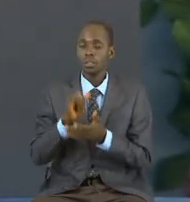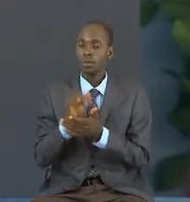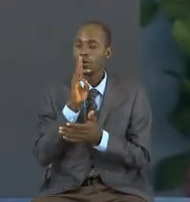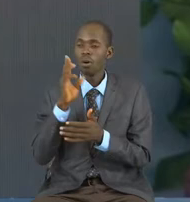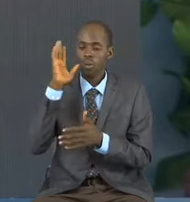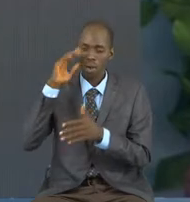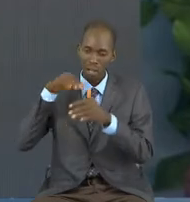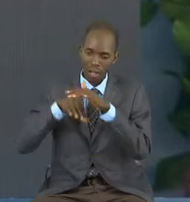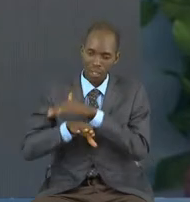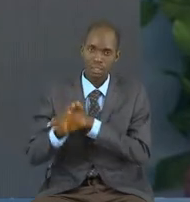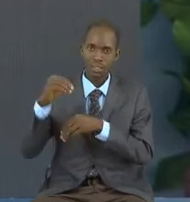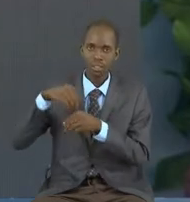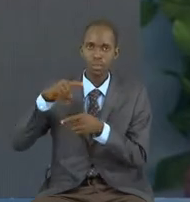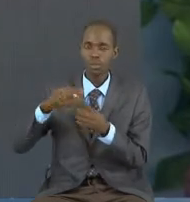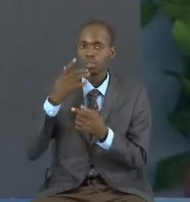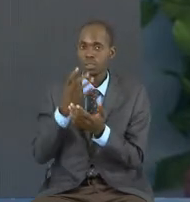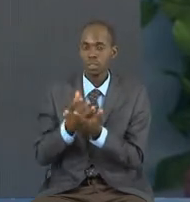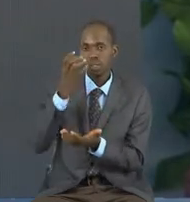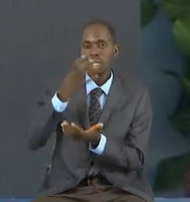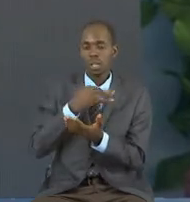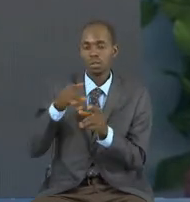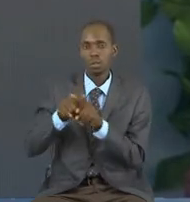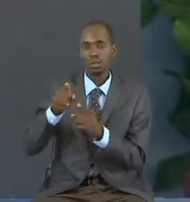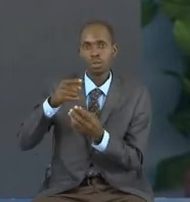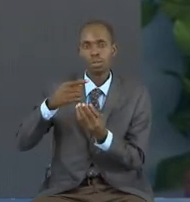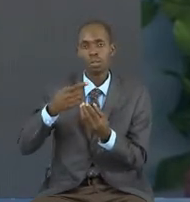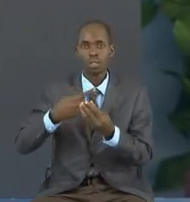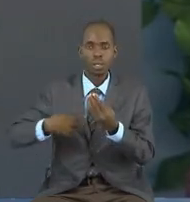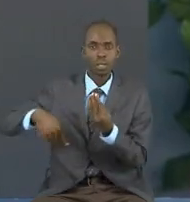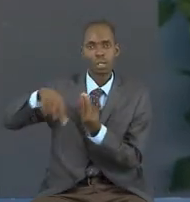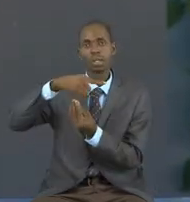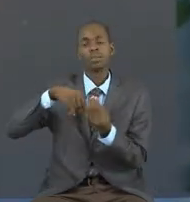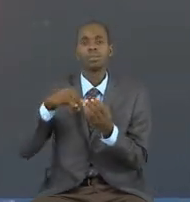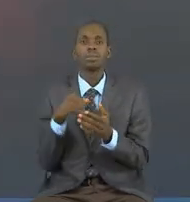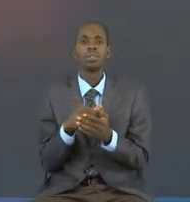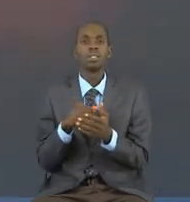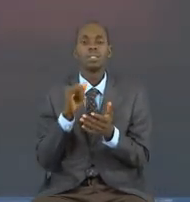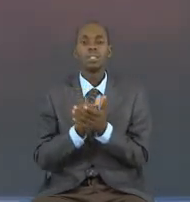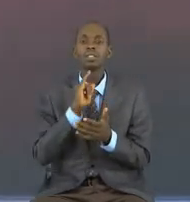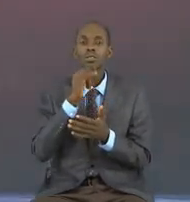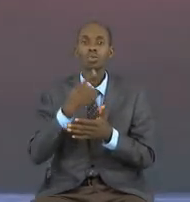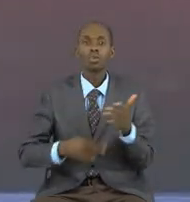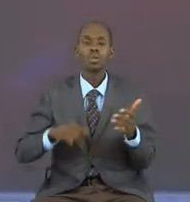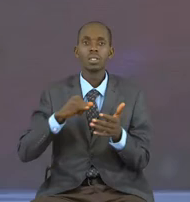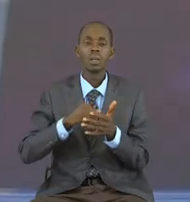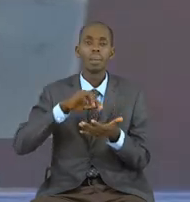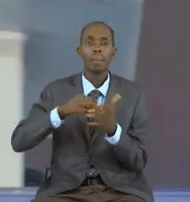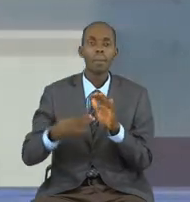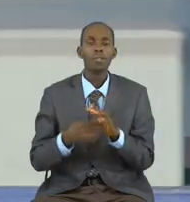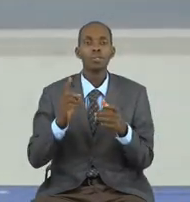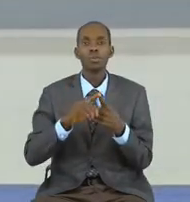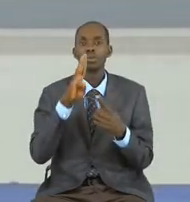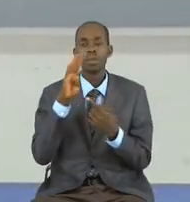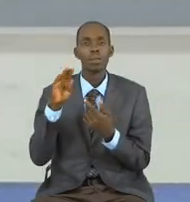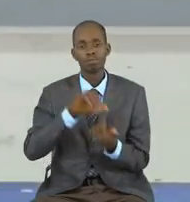the water will go around it. That's what it means to be baptized. You are dipped, you are immersed into